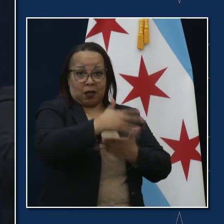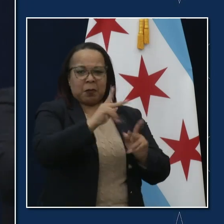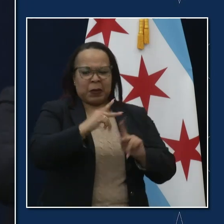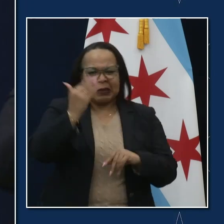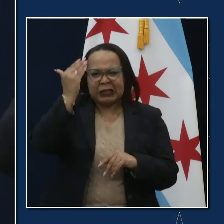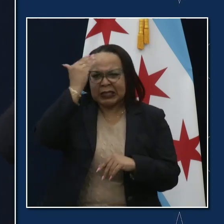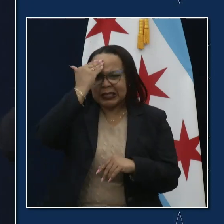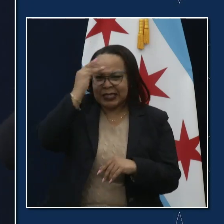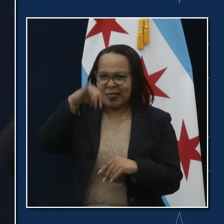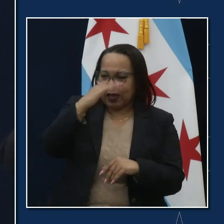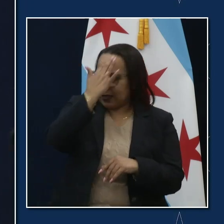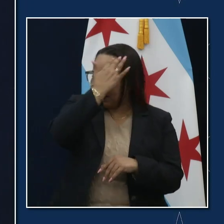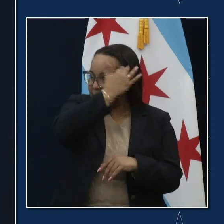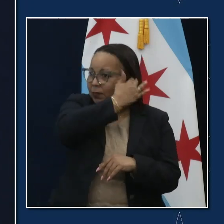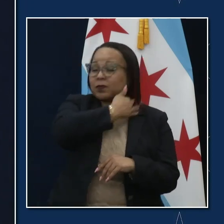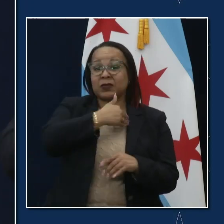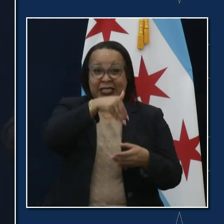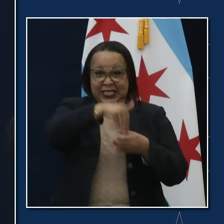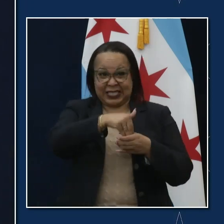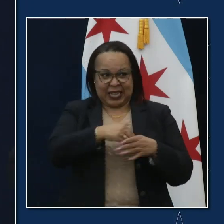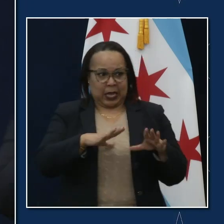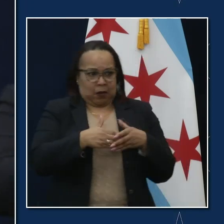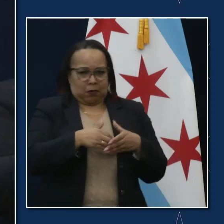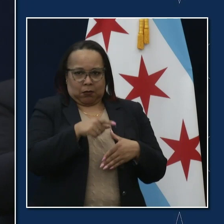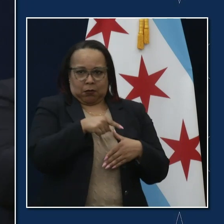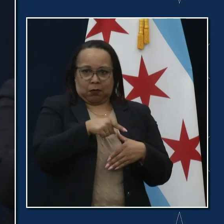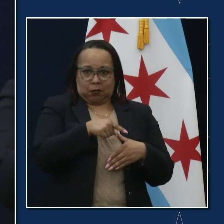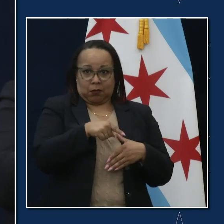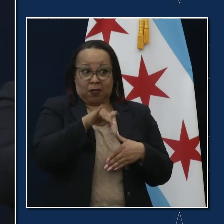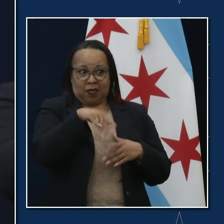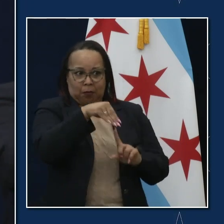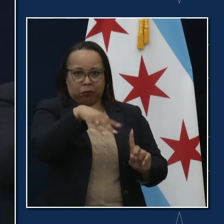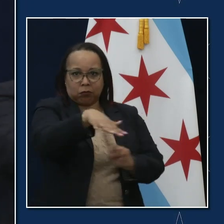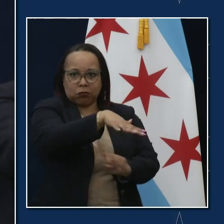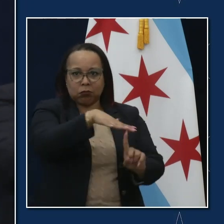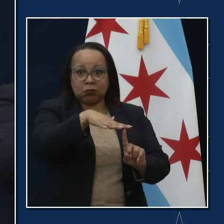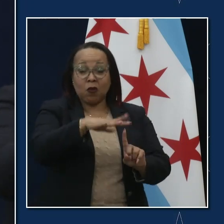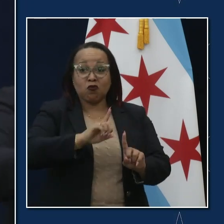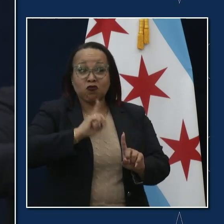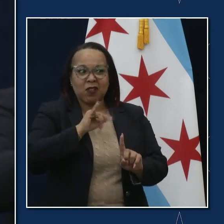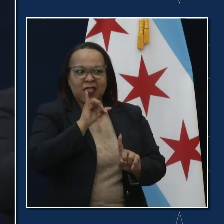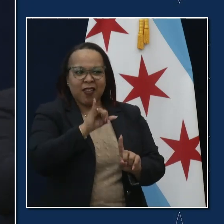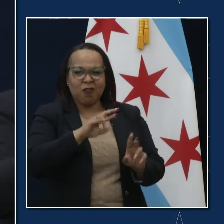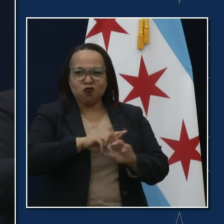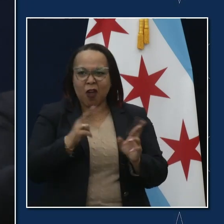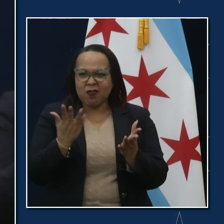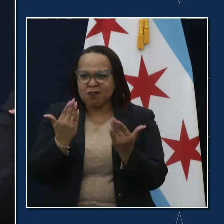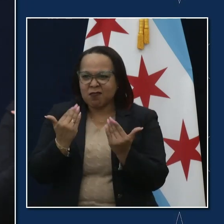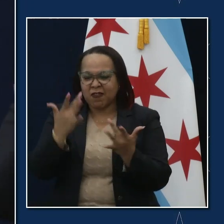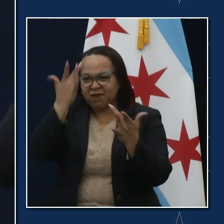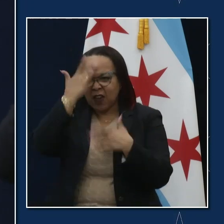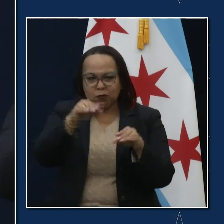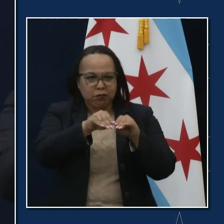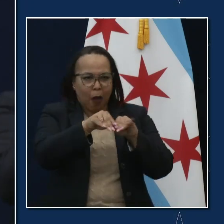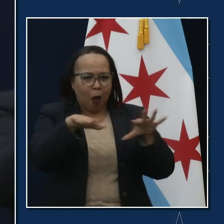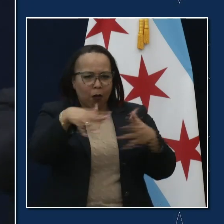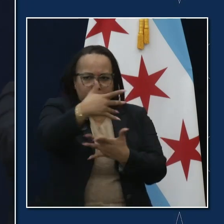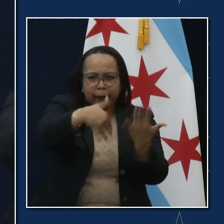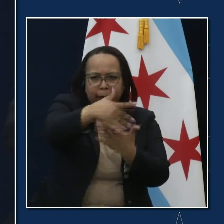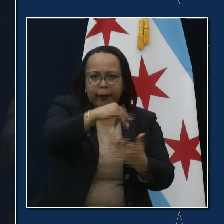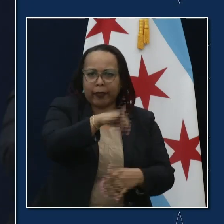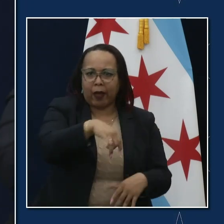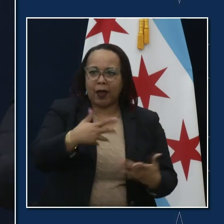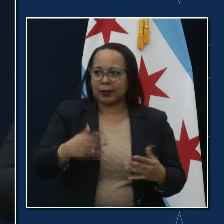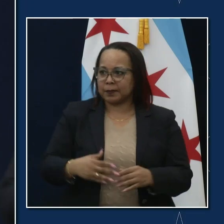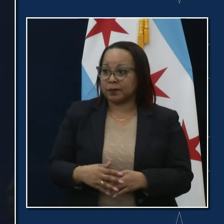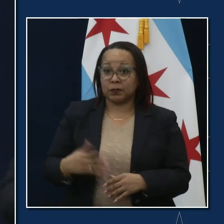fact that the inside conditions are a breeding ground for viruses, and COVID-19 is